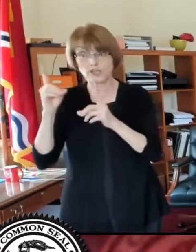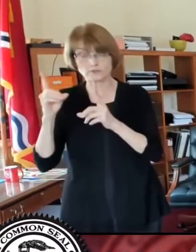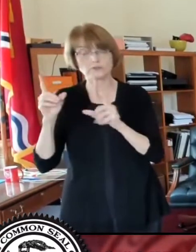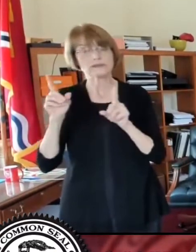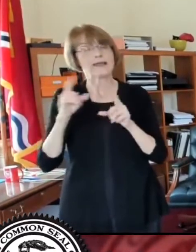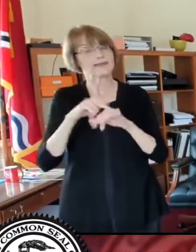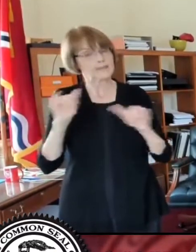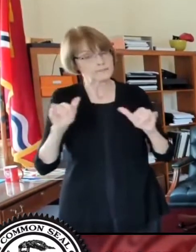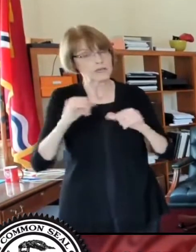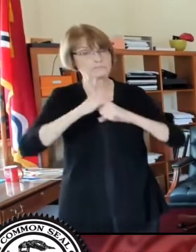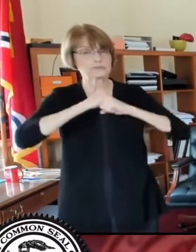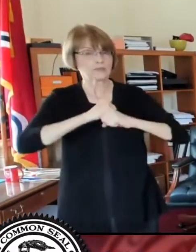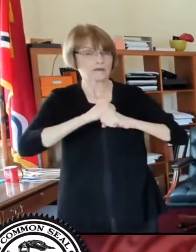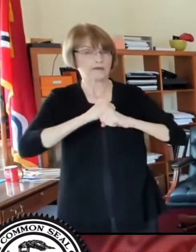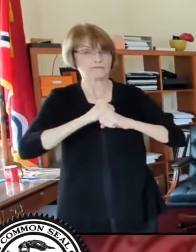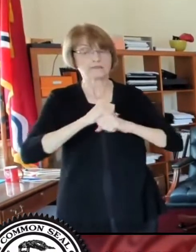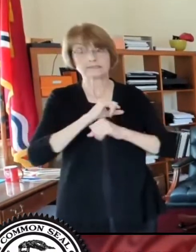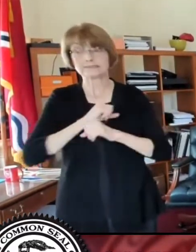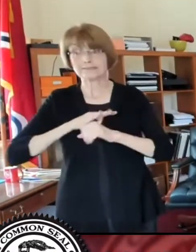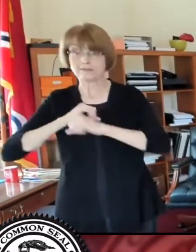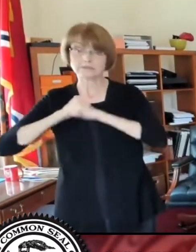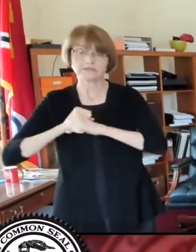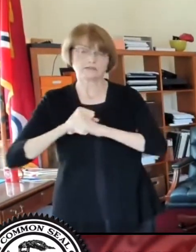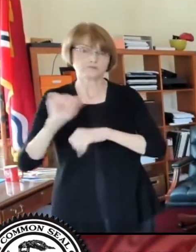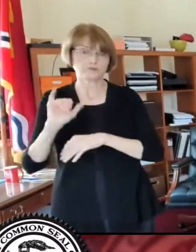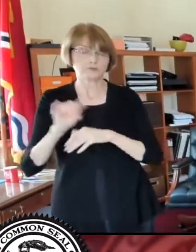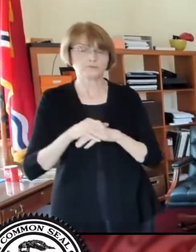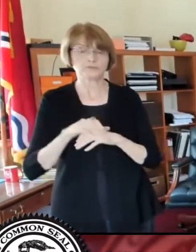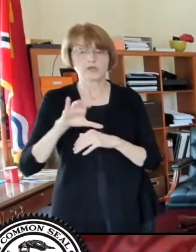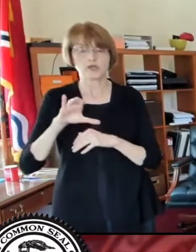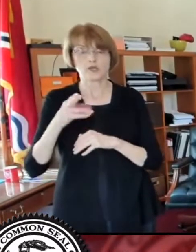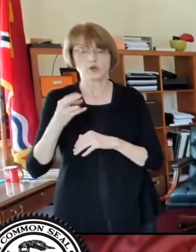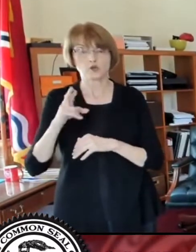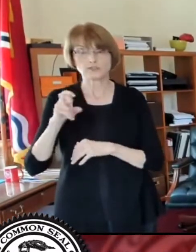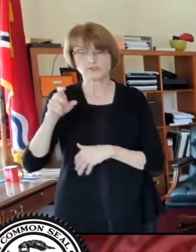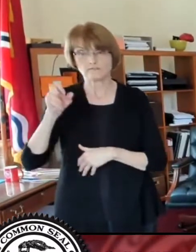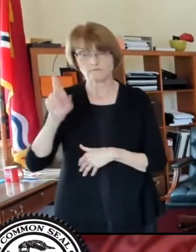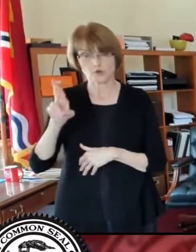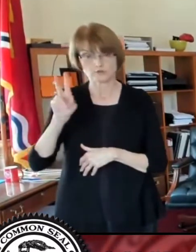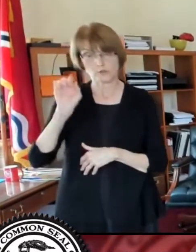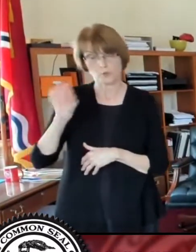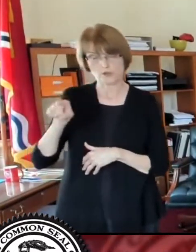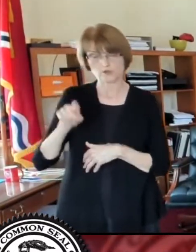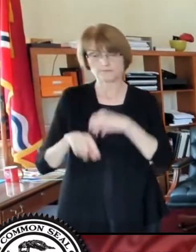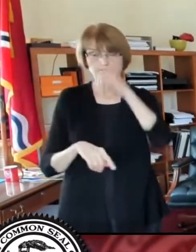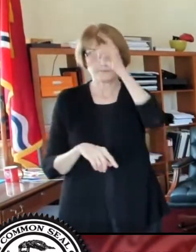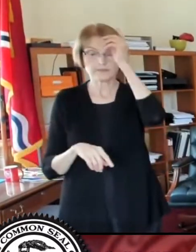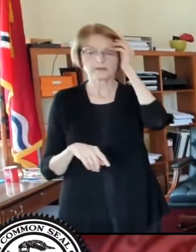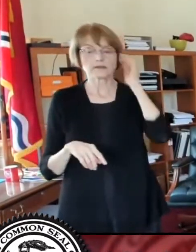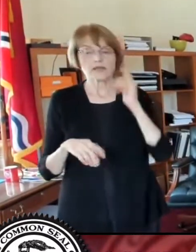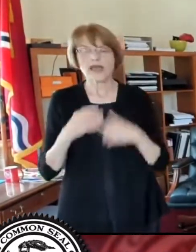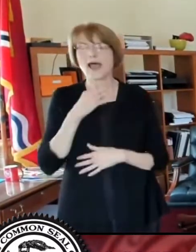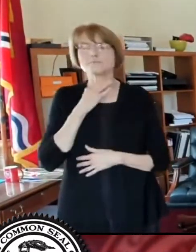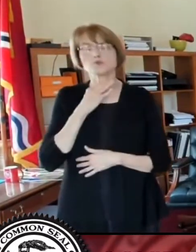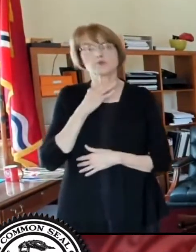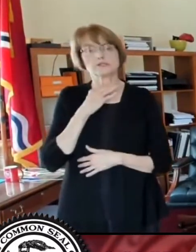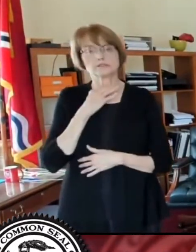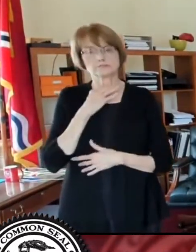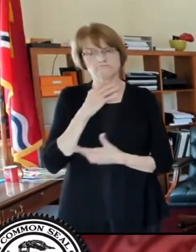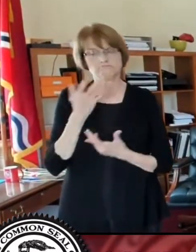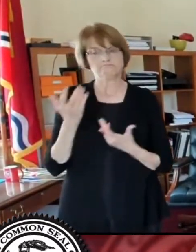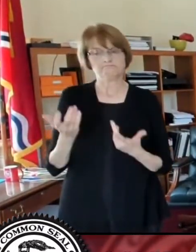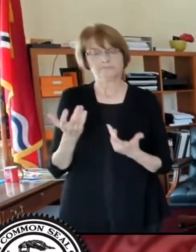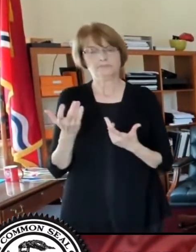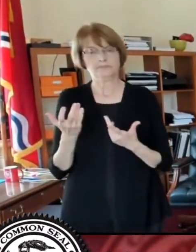for them to be safe and for the staff to be safe. Christopher's question, Mayor, writes, he says he's just curious about how meetings have been